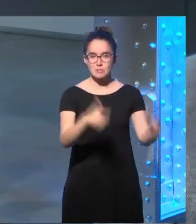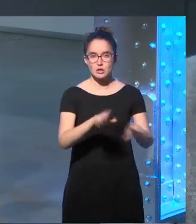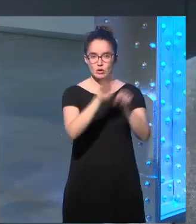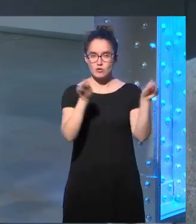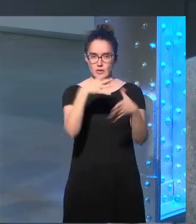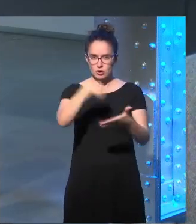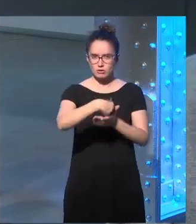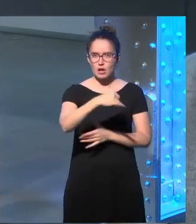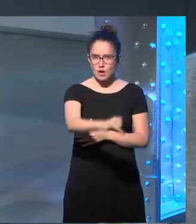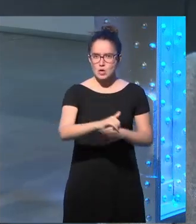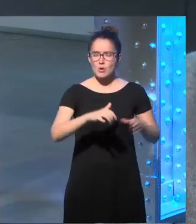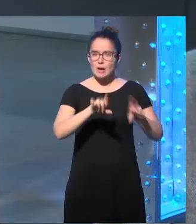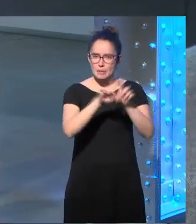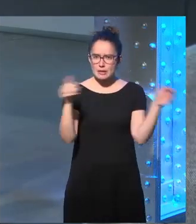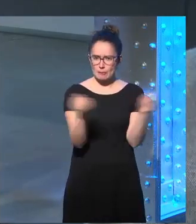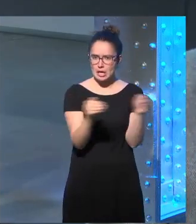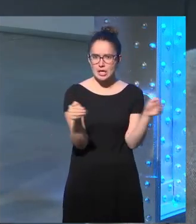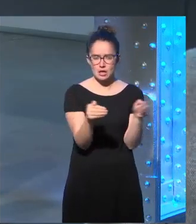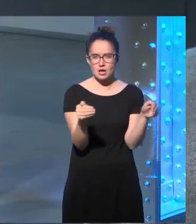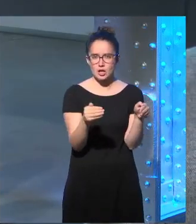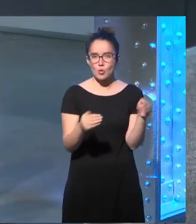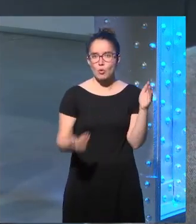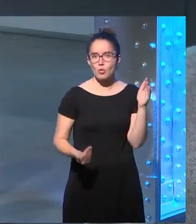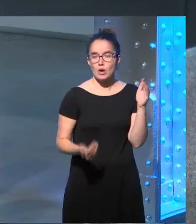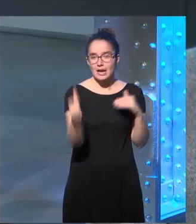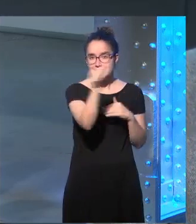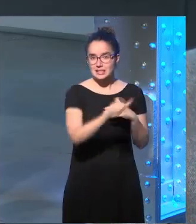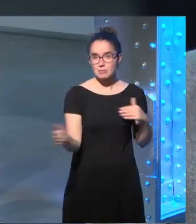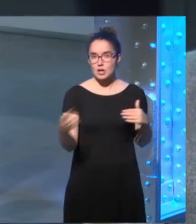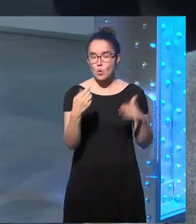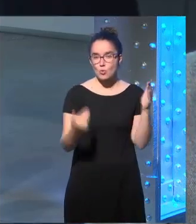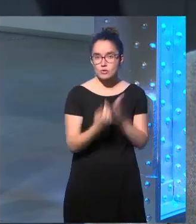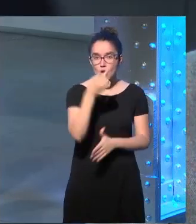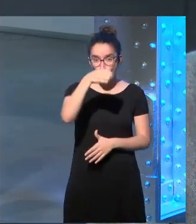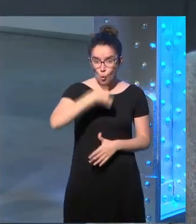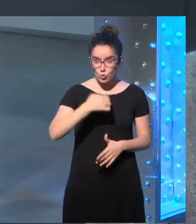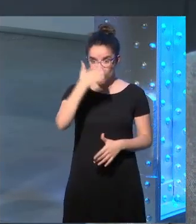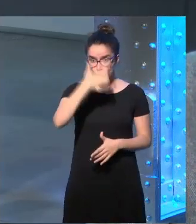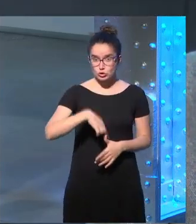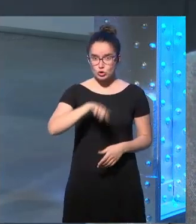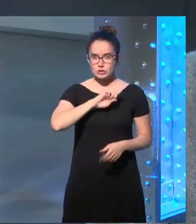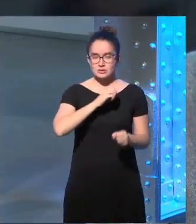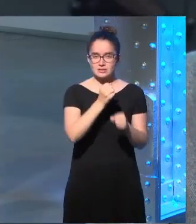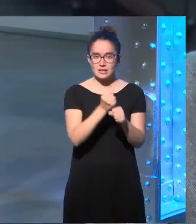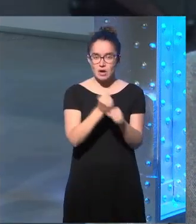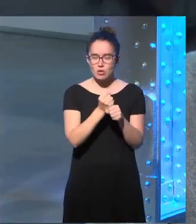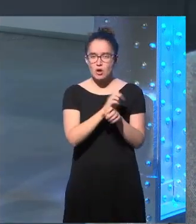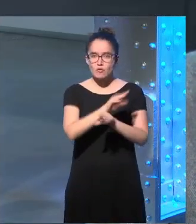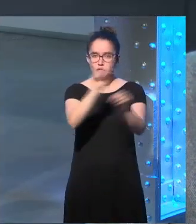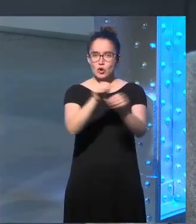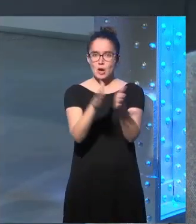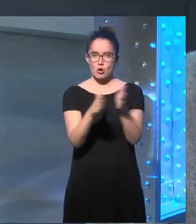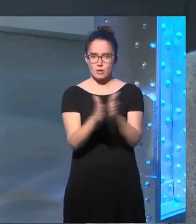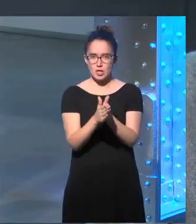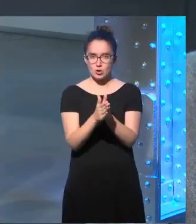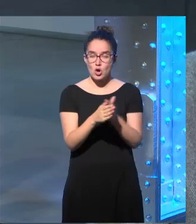own internal training department, although we are so small, and one day a week one